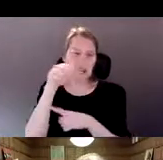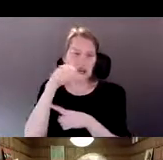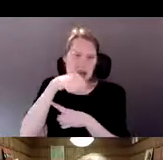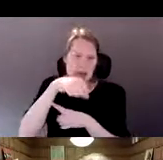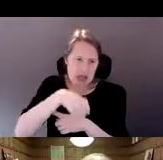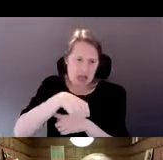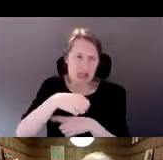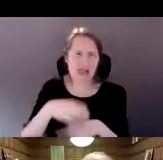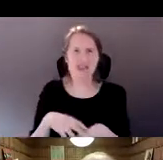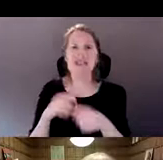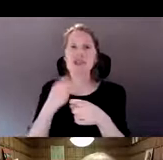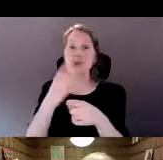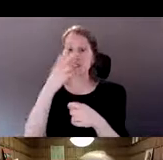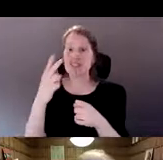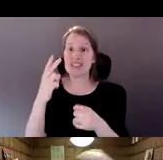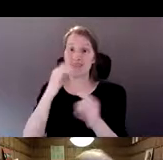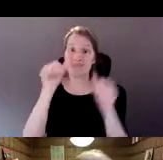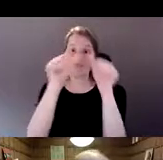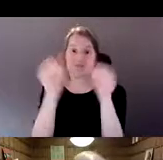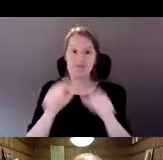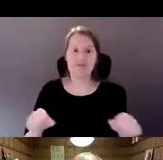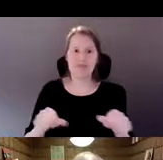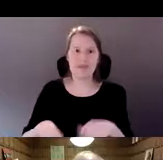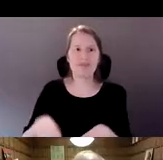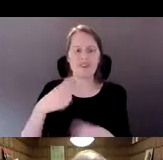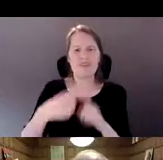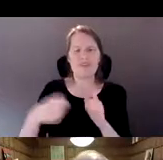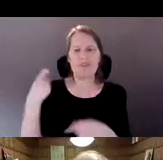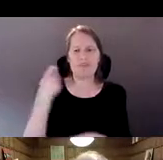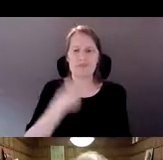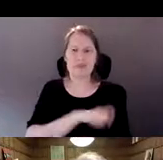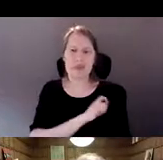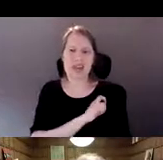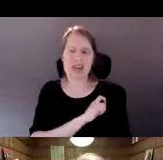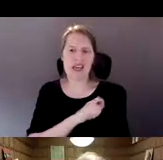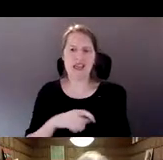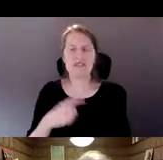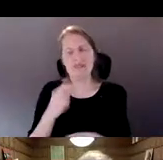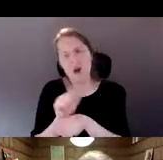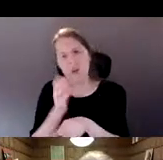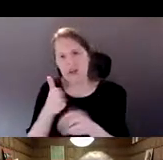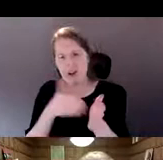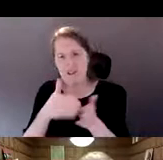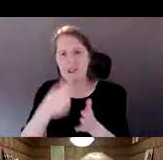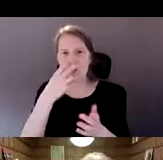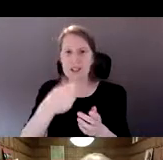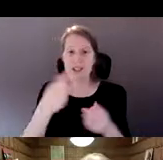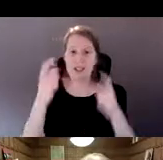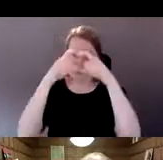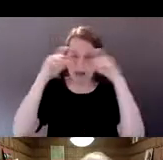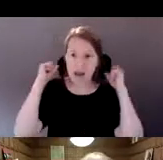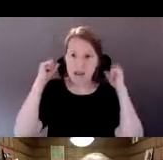here a beautiful statue of synagogue from Burgos, from Spain, a region I work in a lot. And you can see that she's